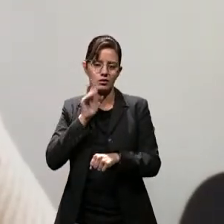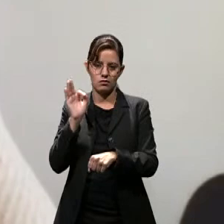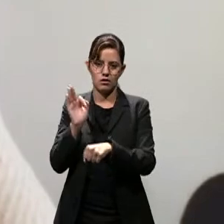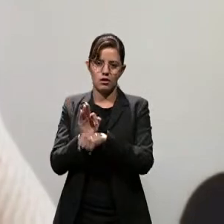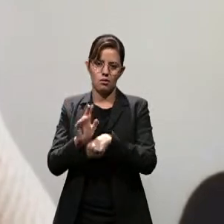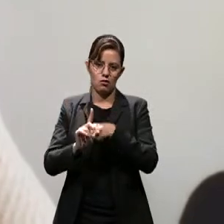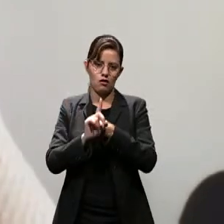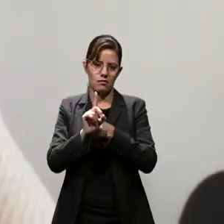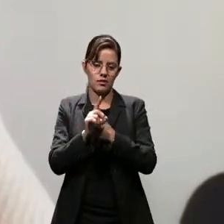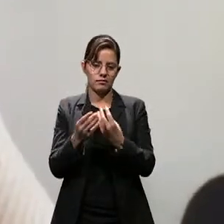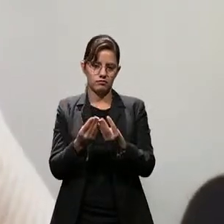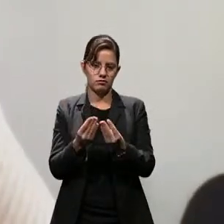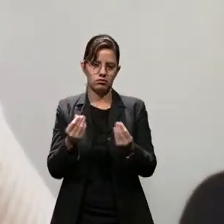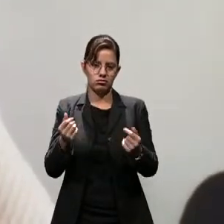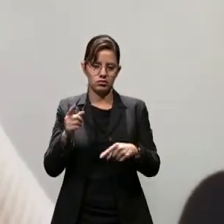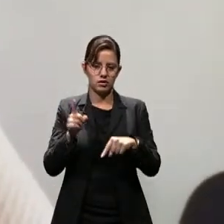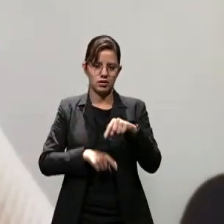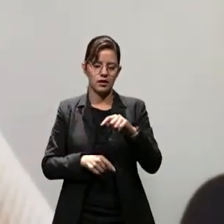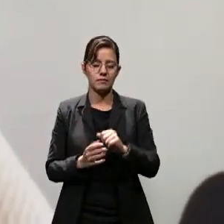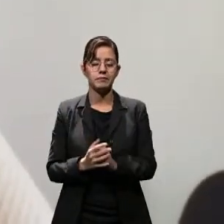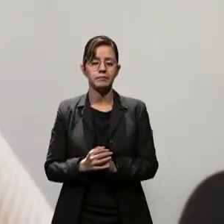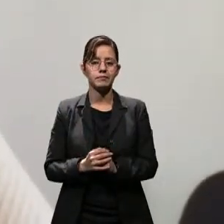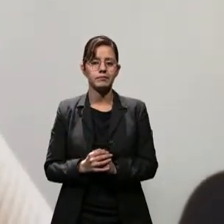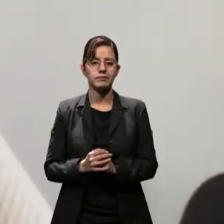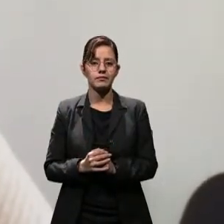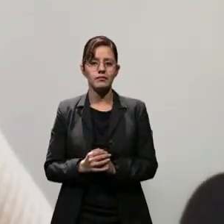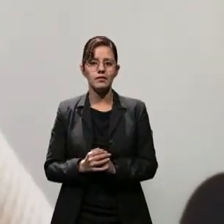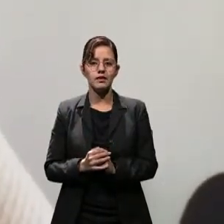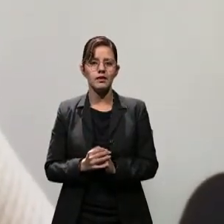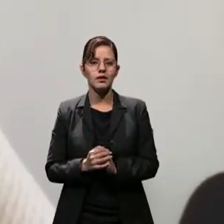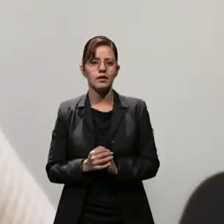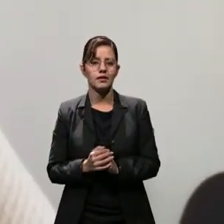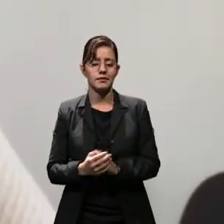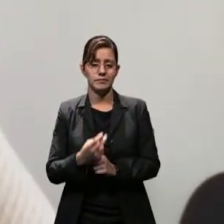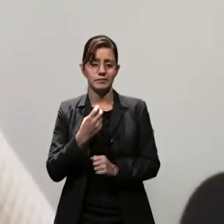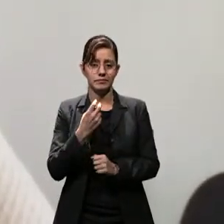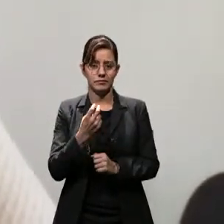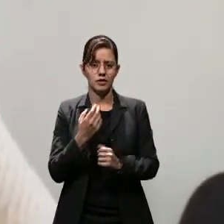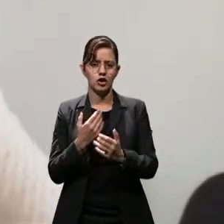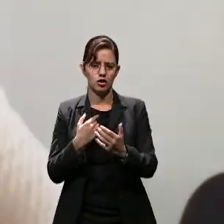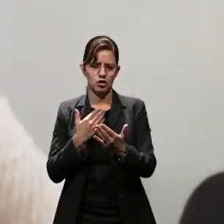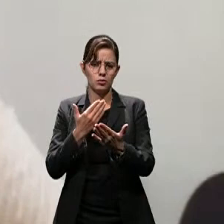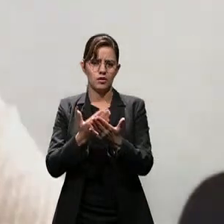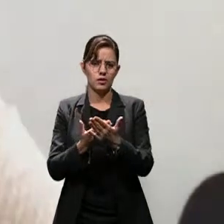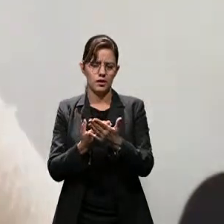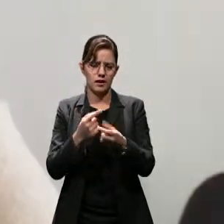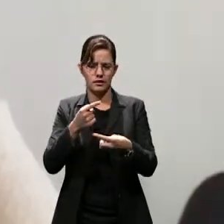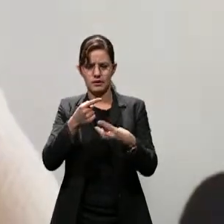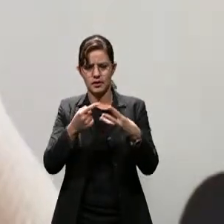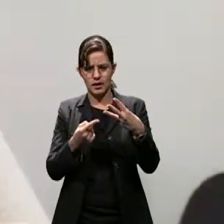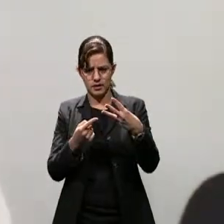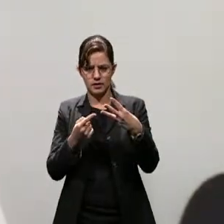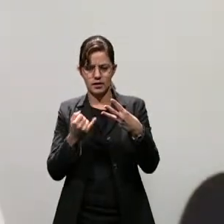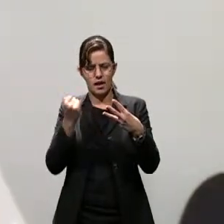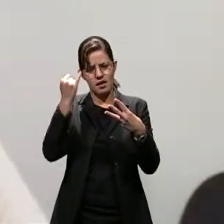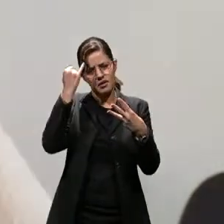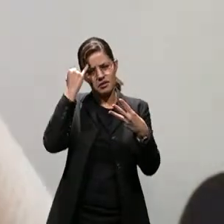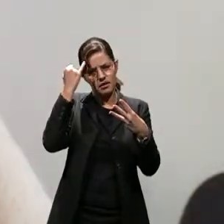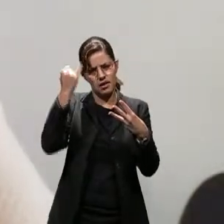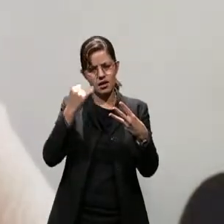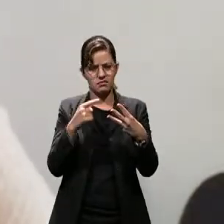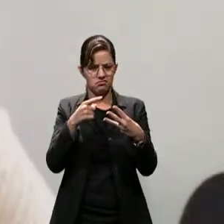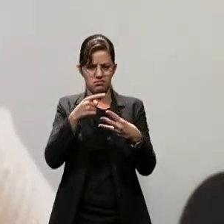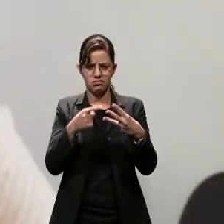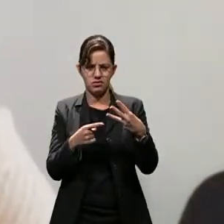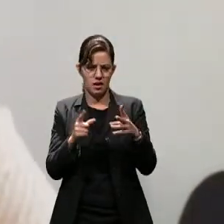eradicate this phenomenon. With this, I would like to set out three ideas,